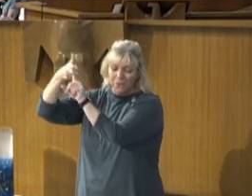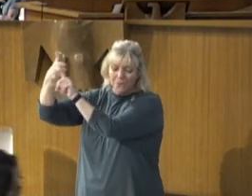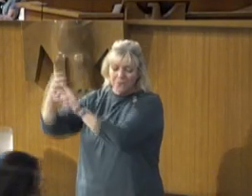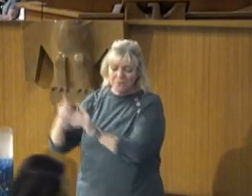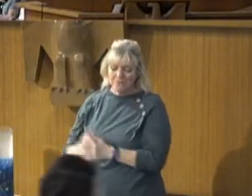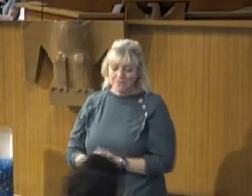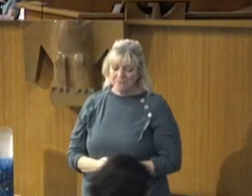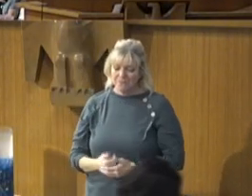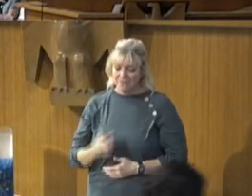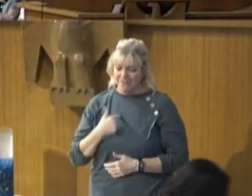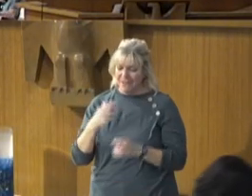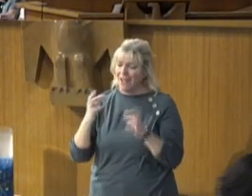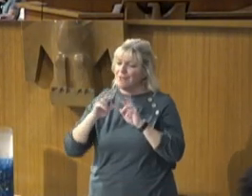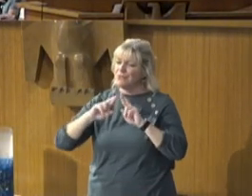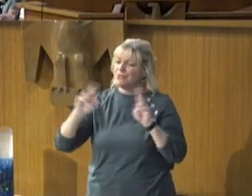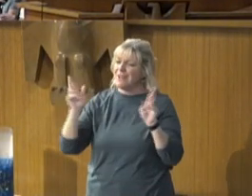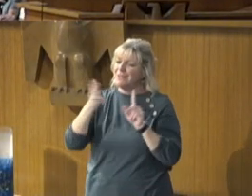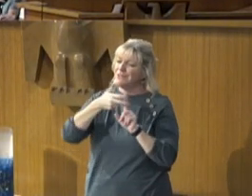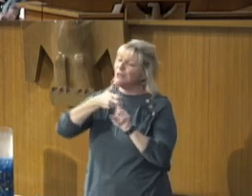away.